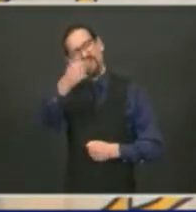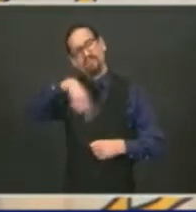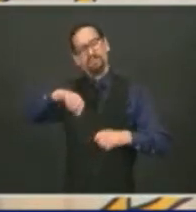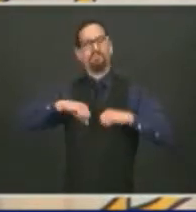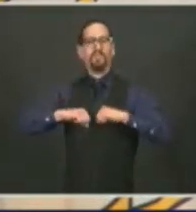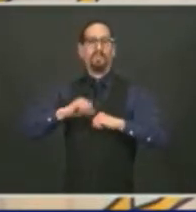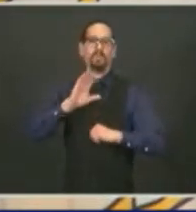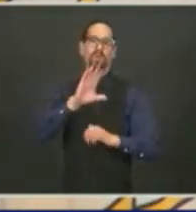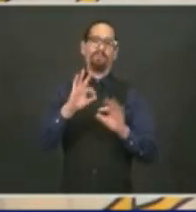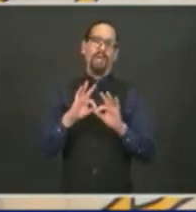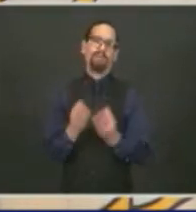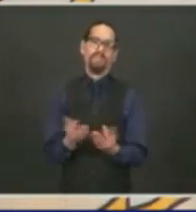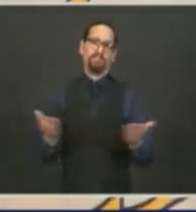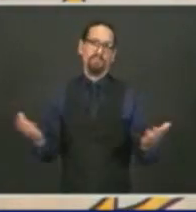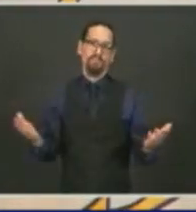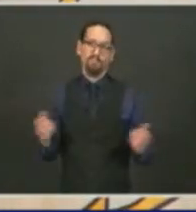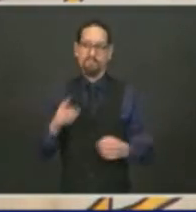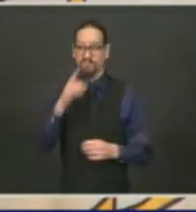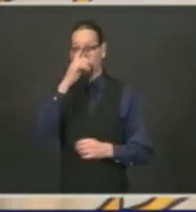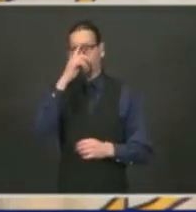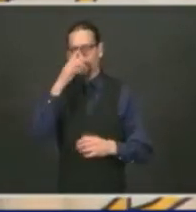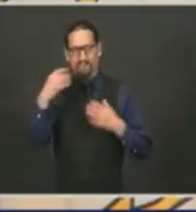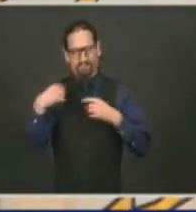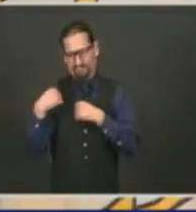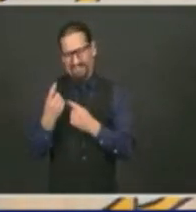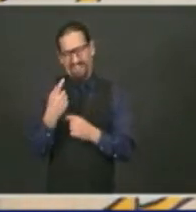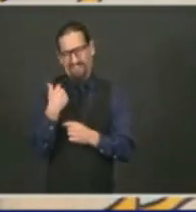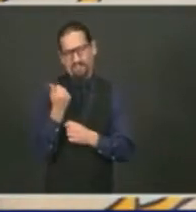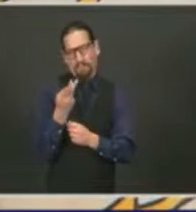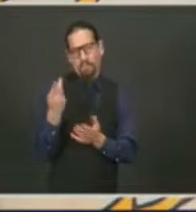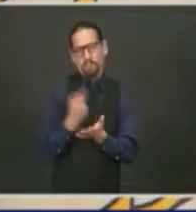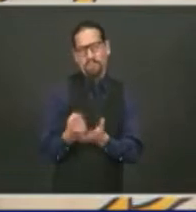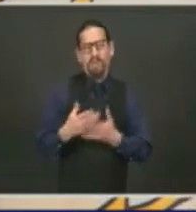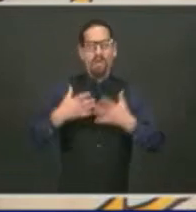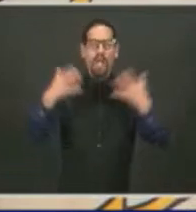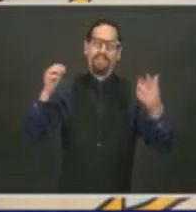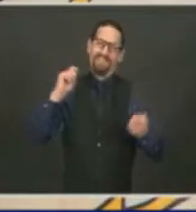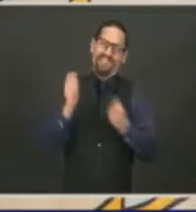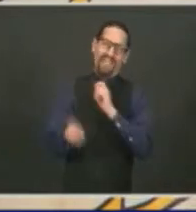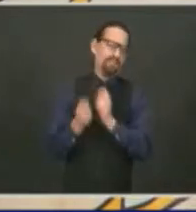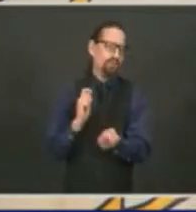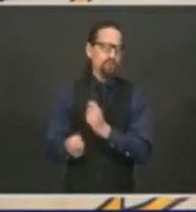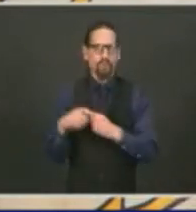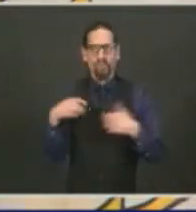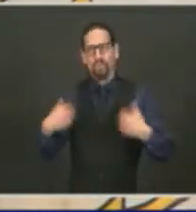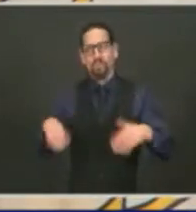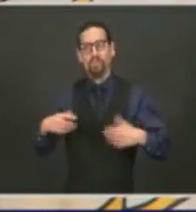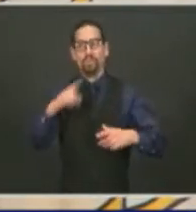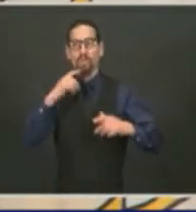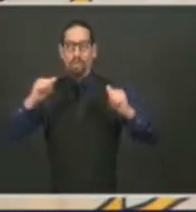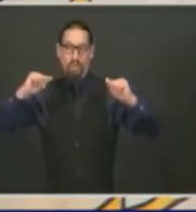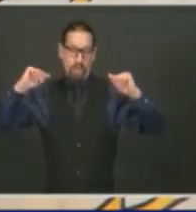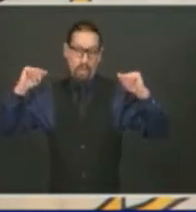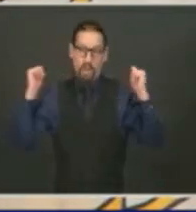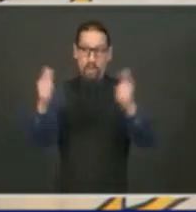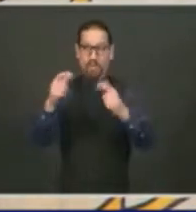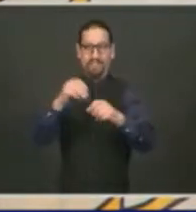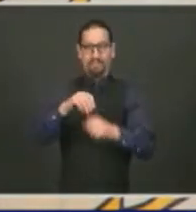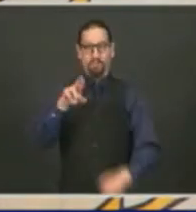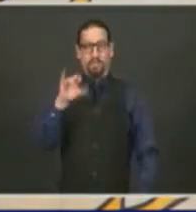made a lot of changes. And as a result, everybody in Rhode Island can go get tested for free.